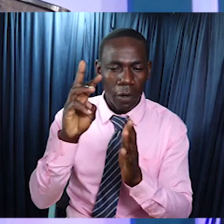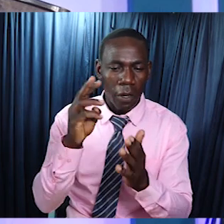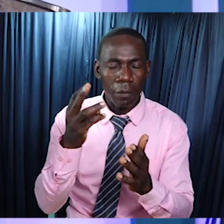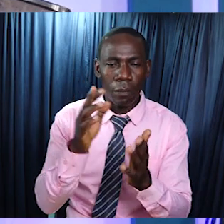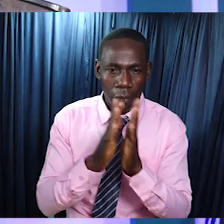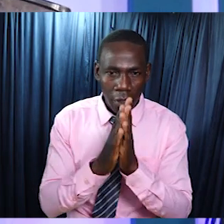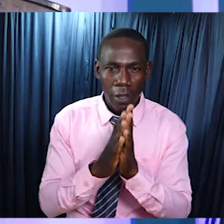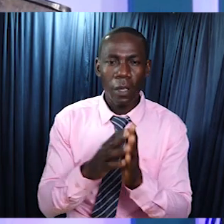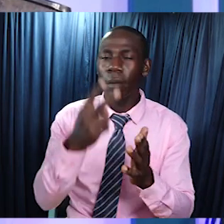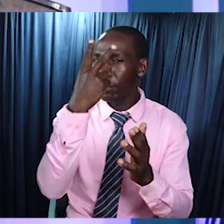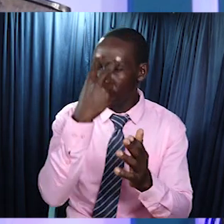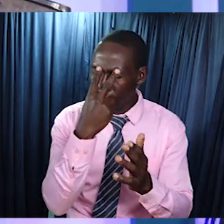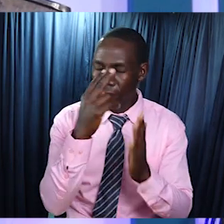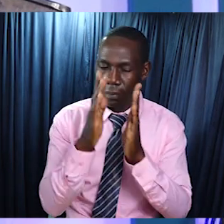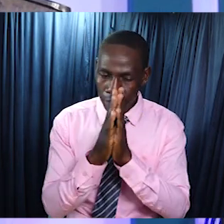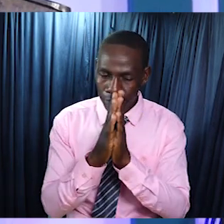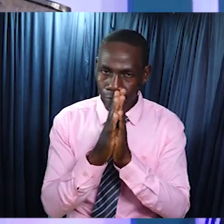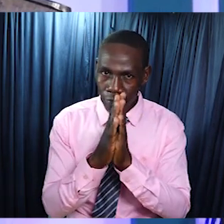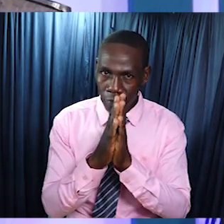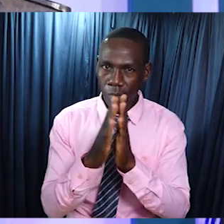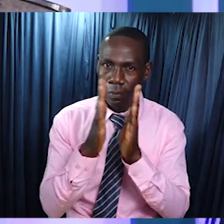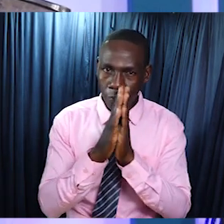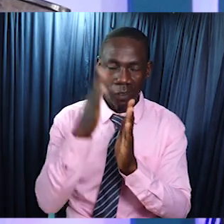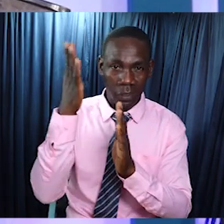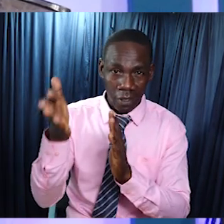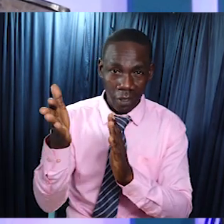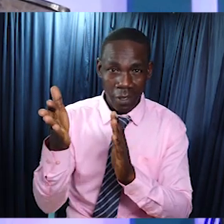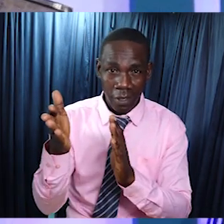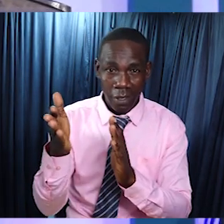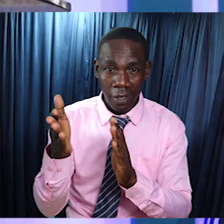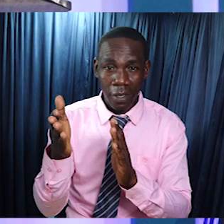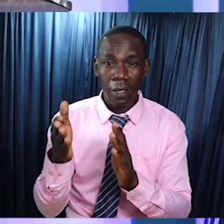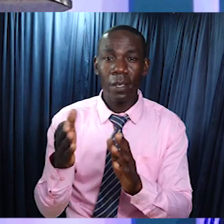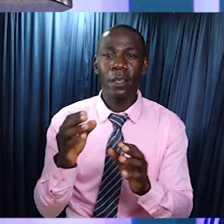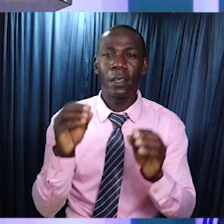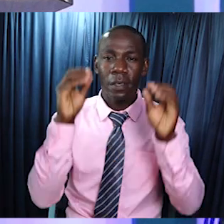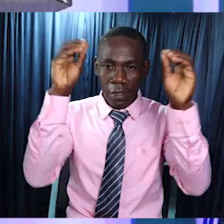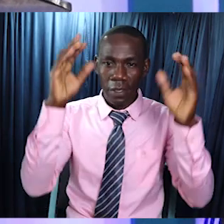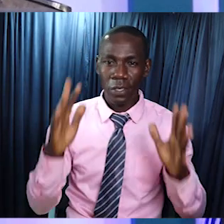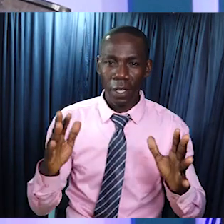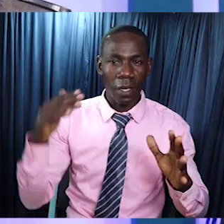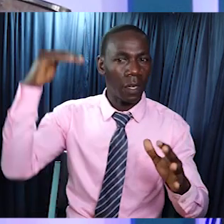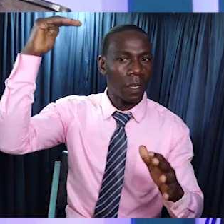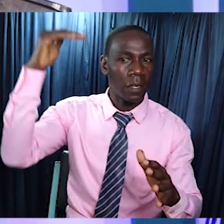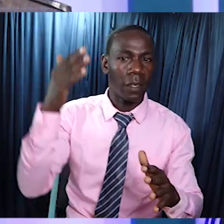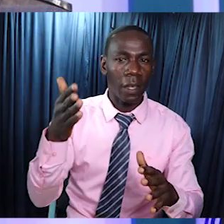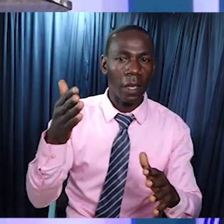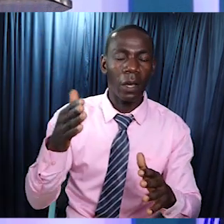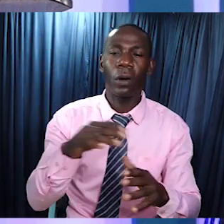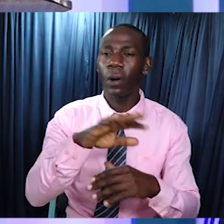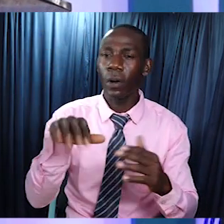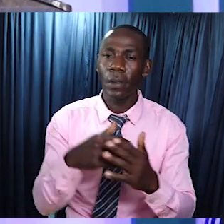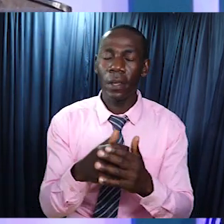Pray for her. Haya fungeni macho. Close your eyes. Najua walifunga macho hapo. I know they close their eyes. Letter, by the yeye mwenyewe. In villagers